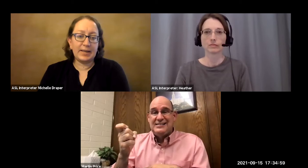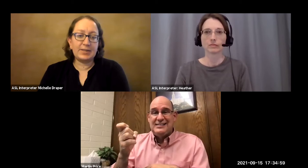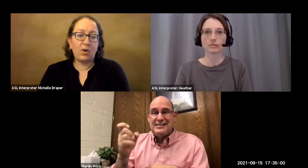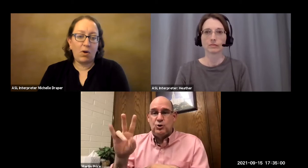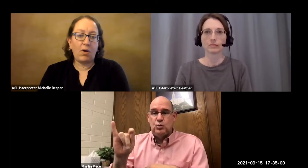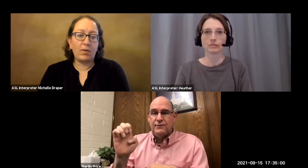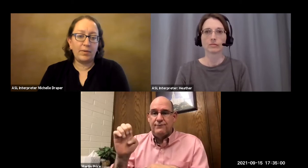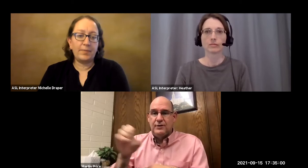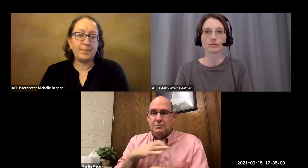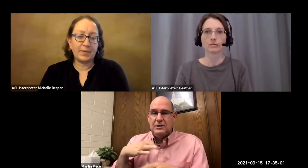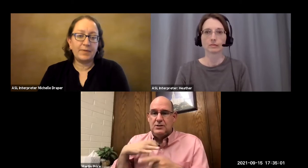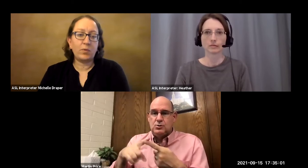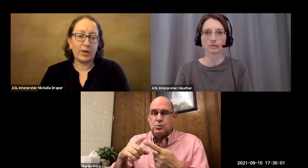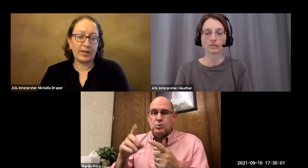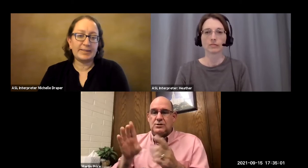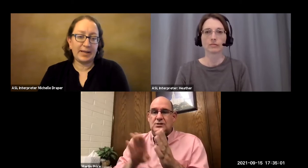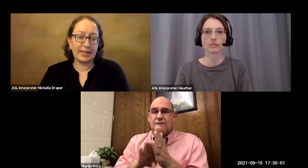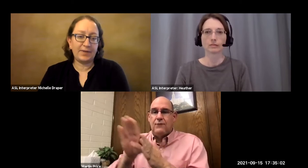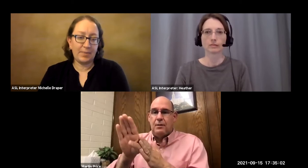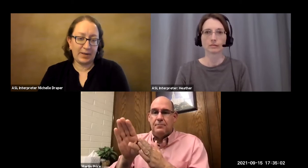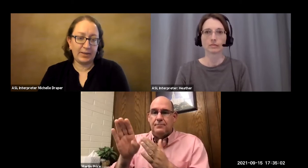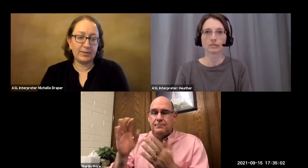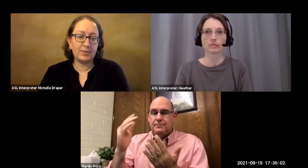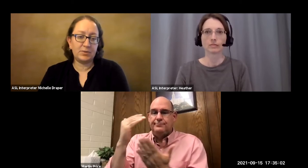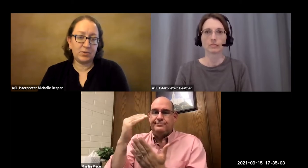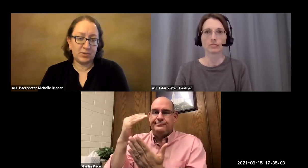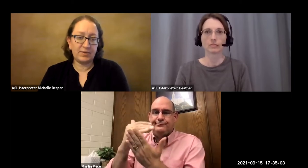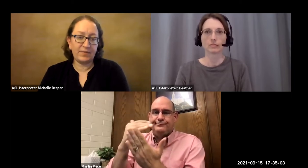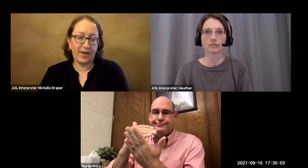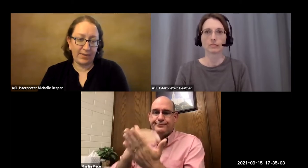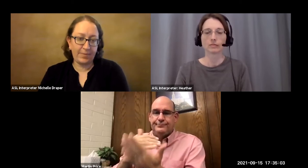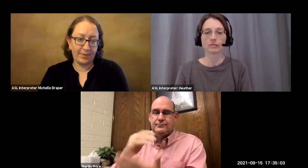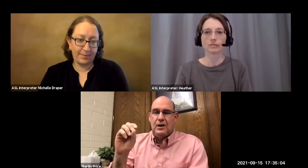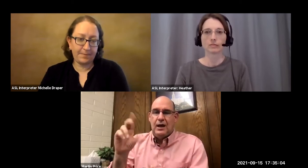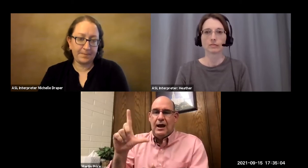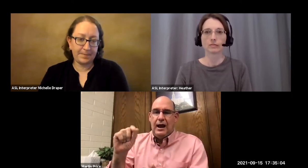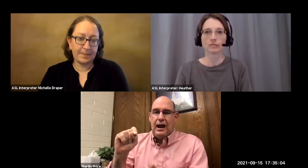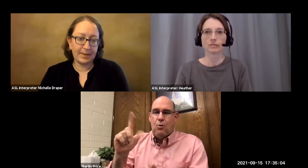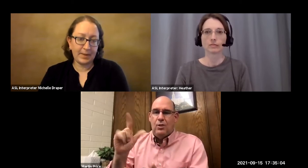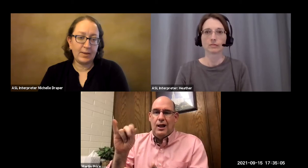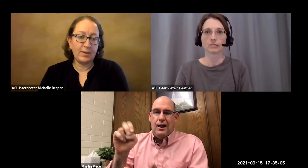that it does call for an executive committee to develop